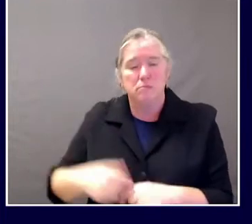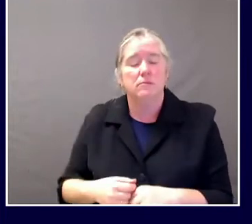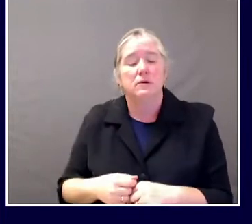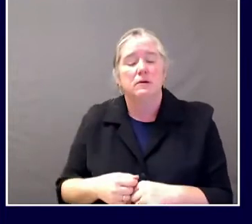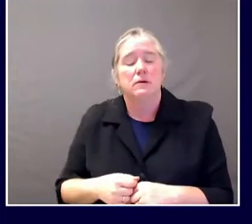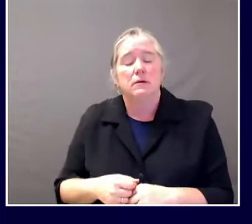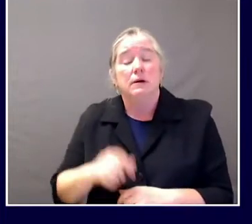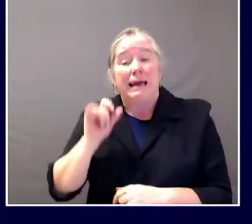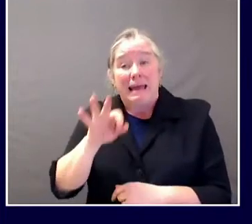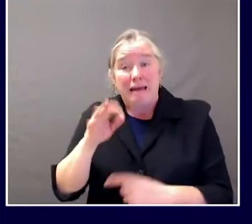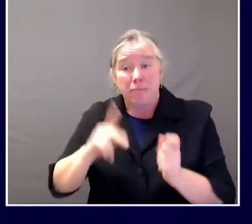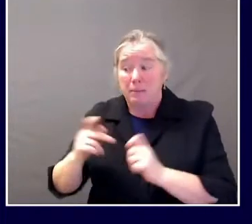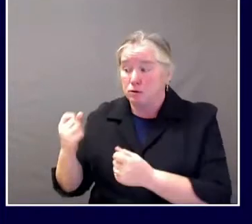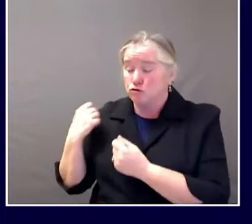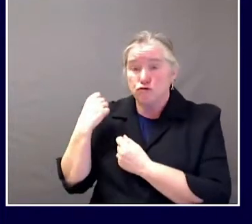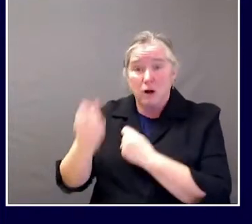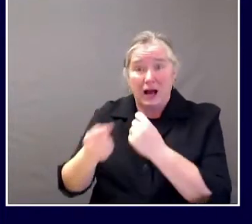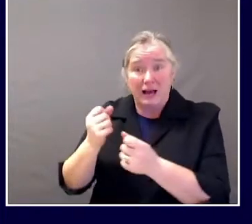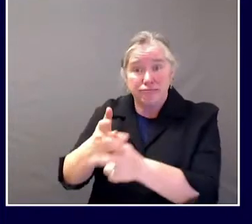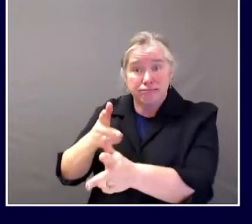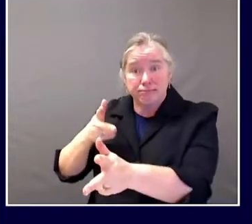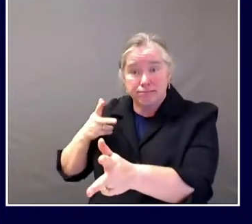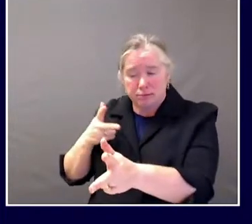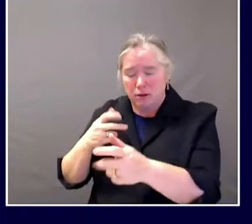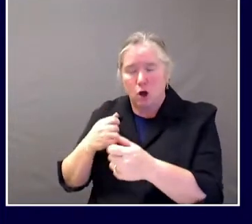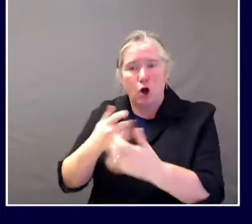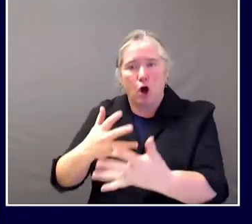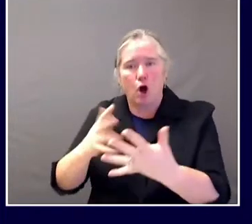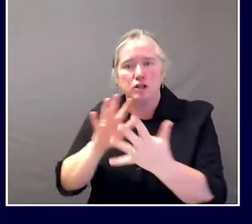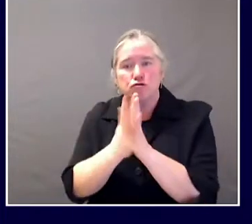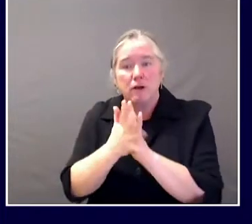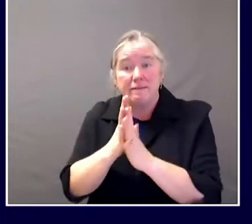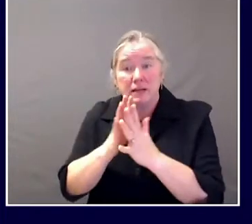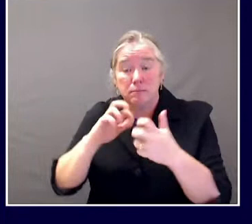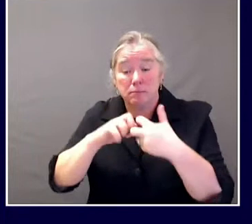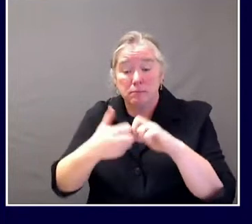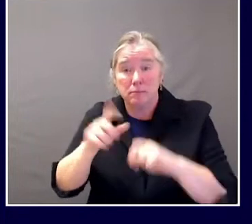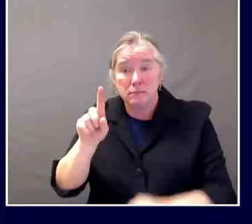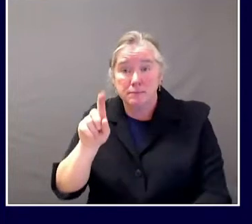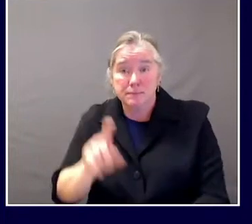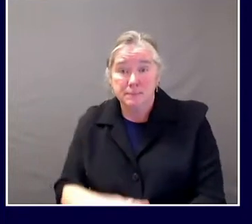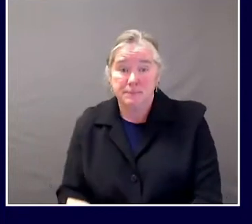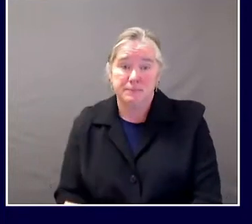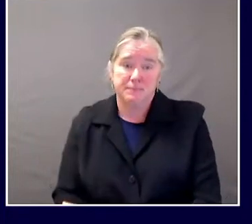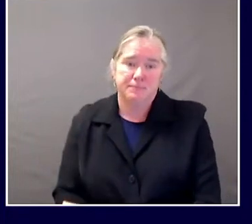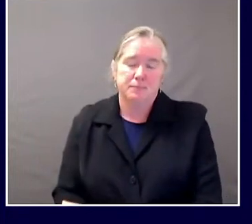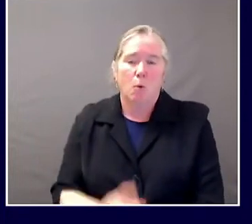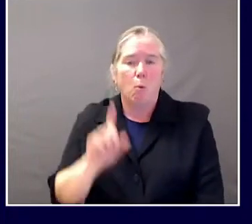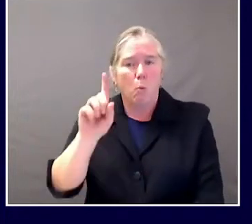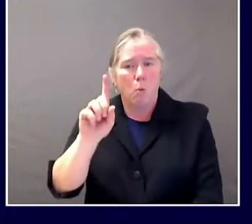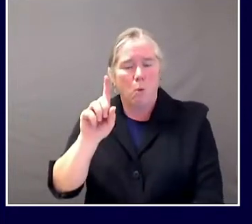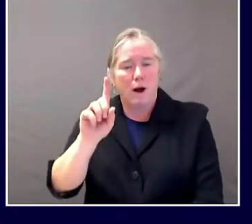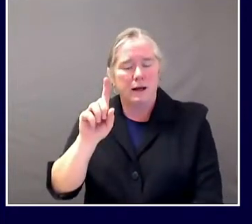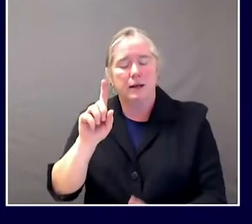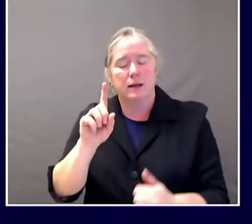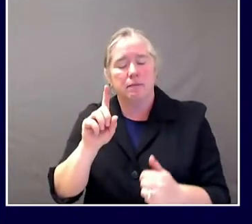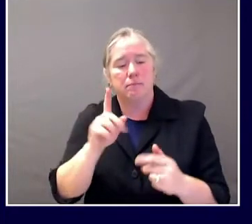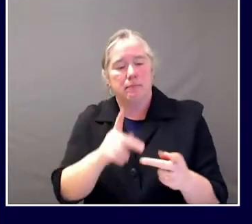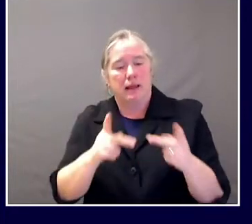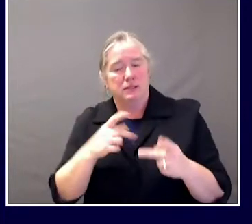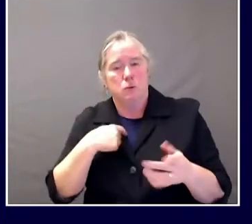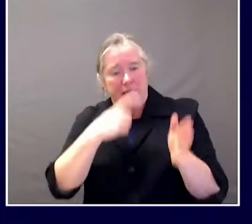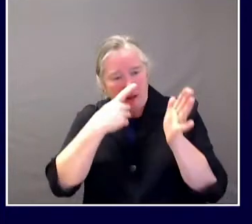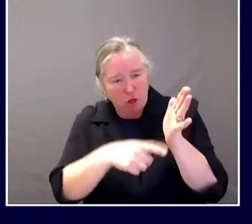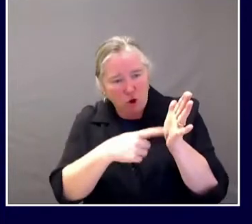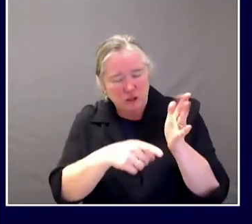are driving. There's also other considerations from an operational perspective. One facility that we looked at was promising, but it had way